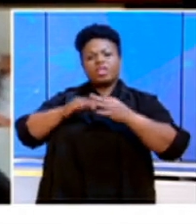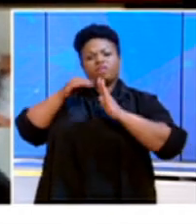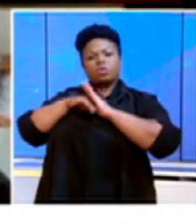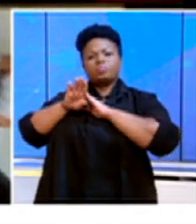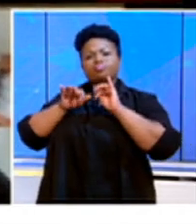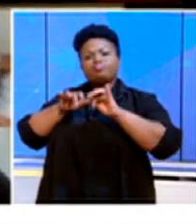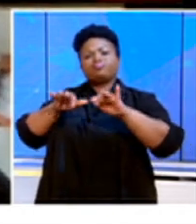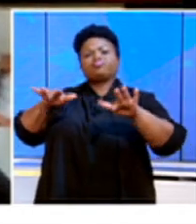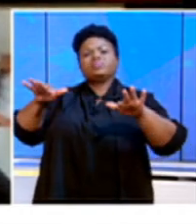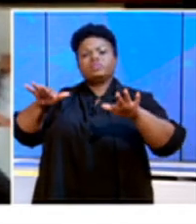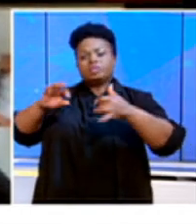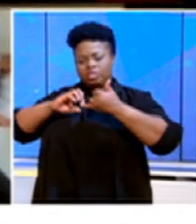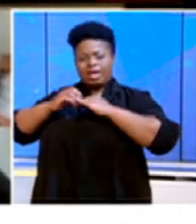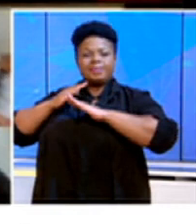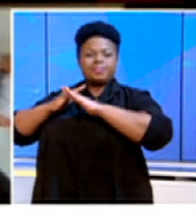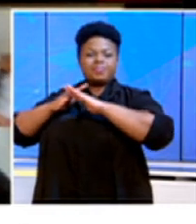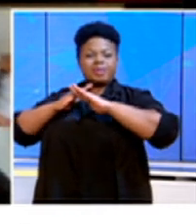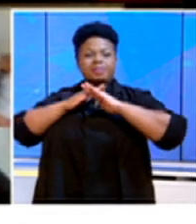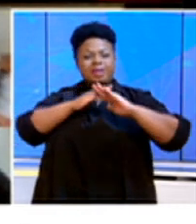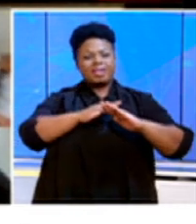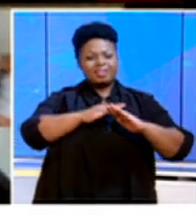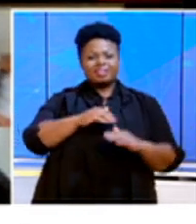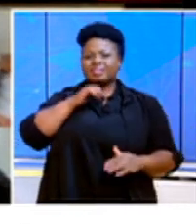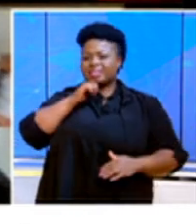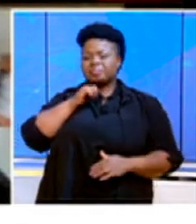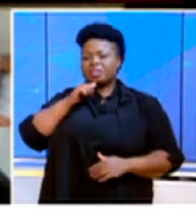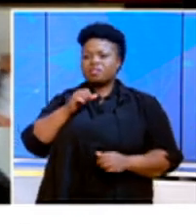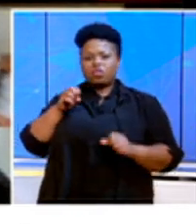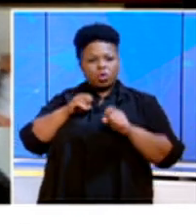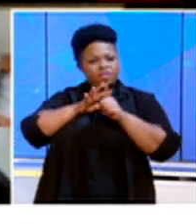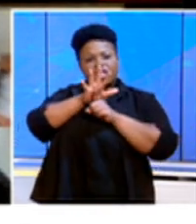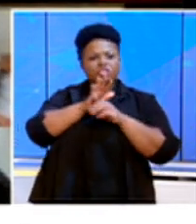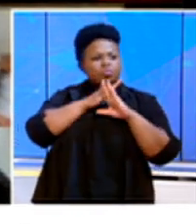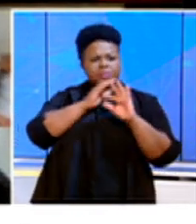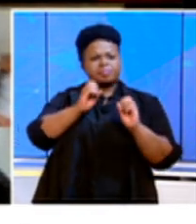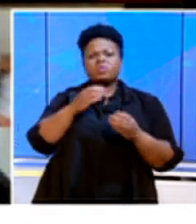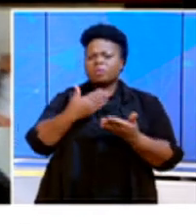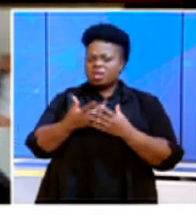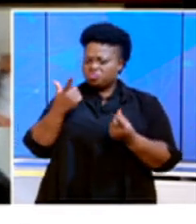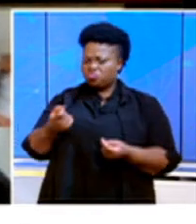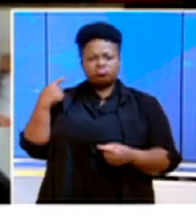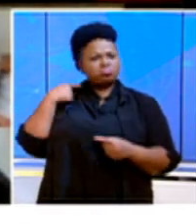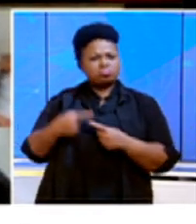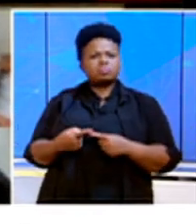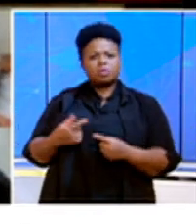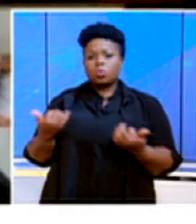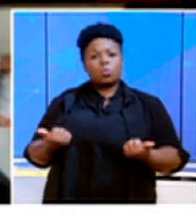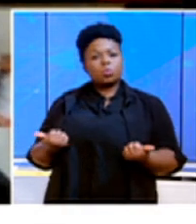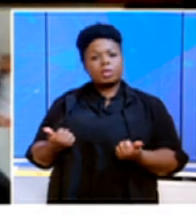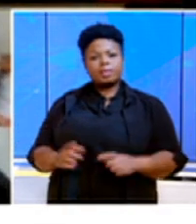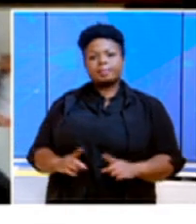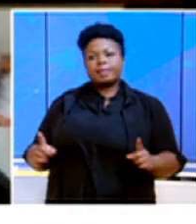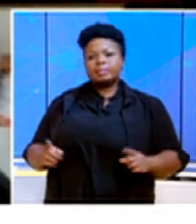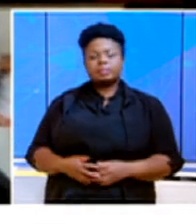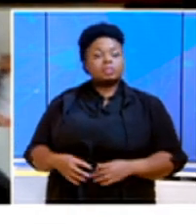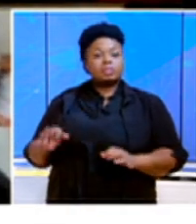it doesn't completely protect against infections. So we could have actually done that by now, but what's clear is that we will